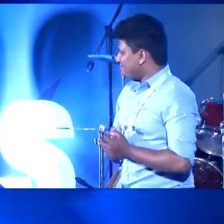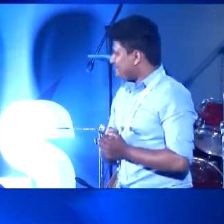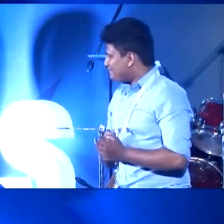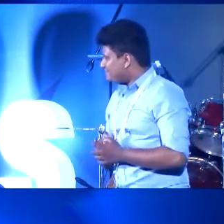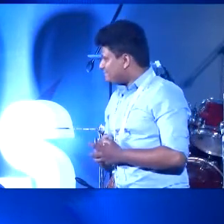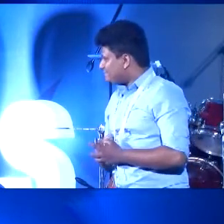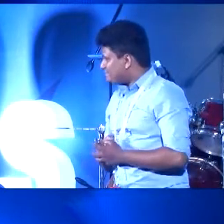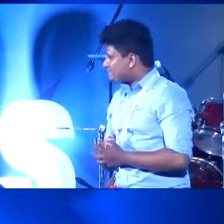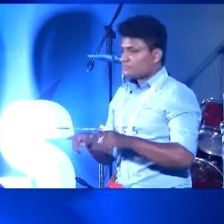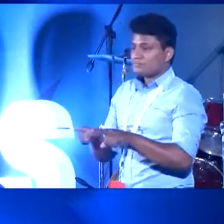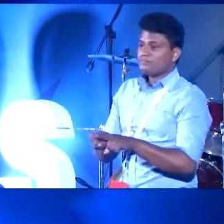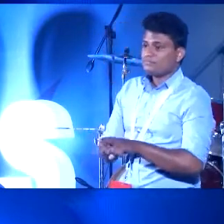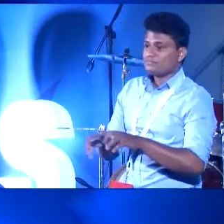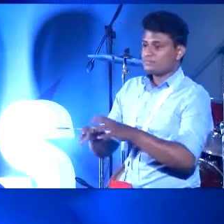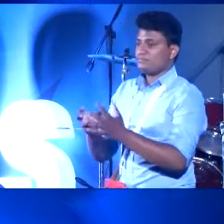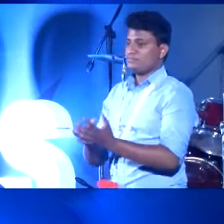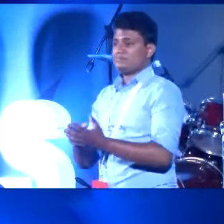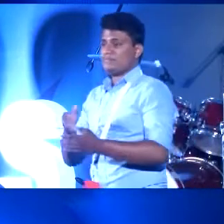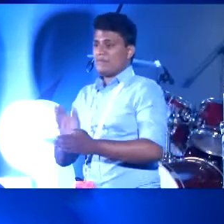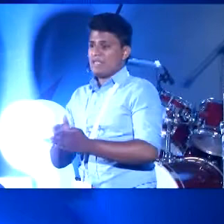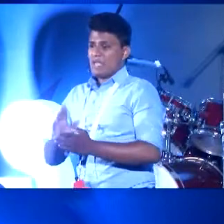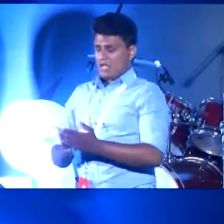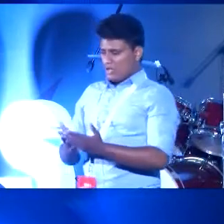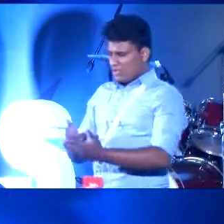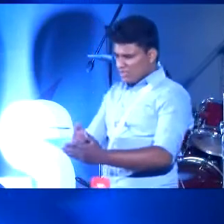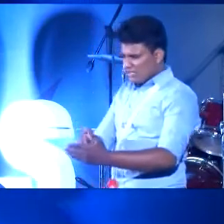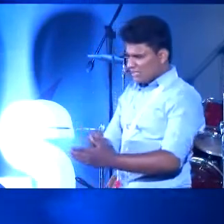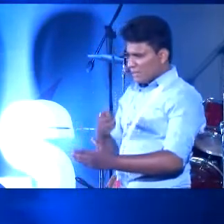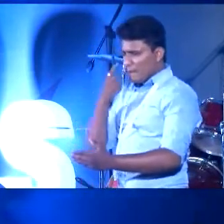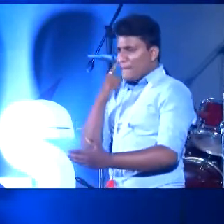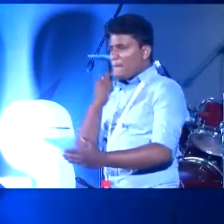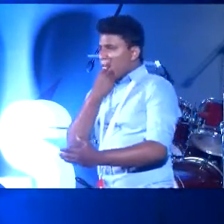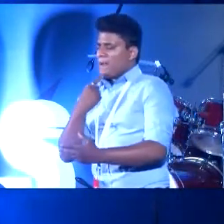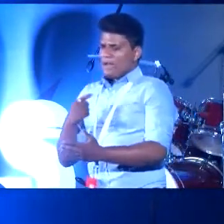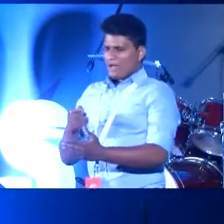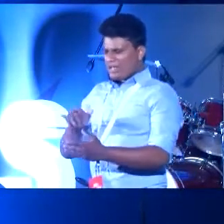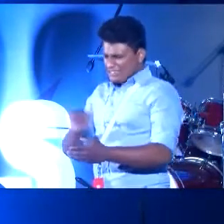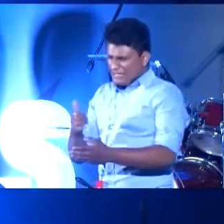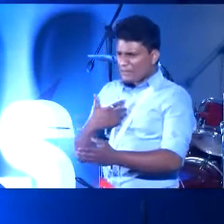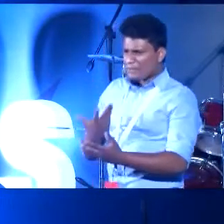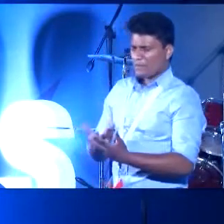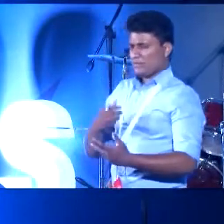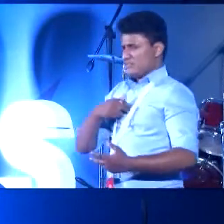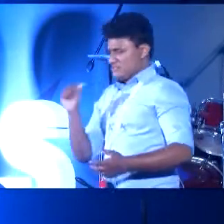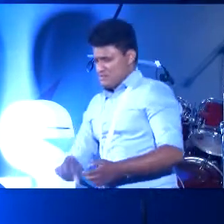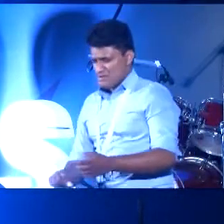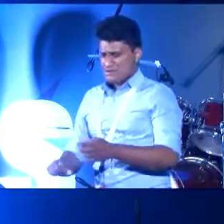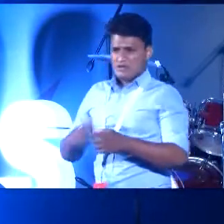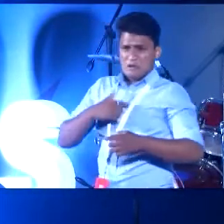like onions, when we cry because of loss or pain, we peel off one of